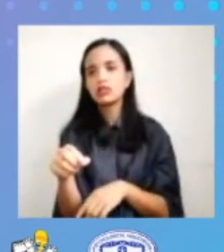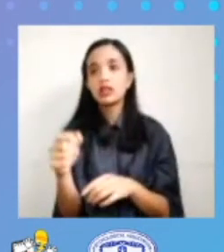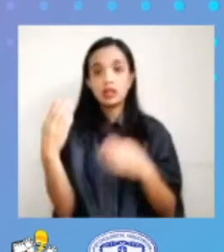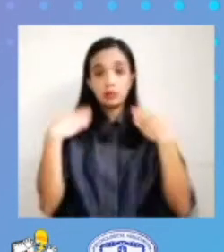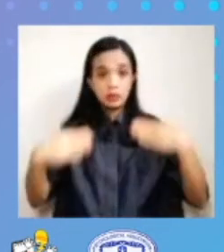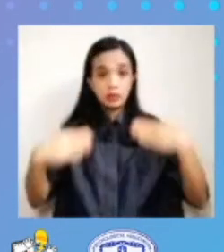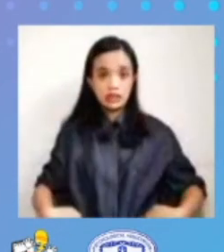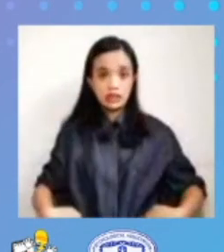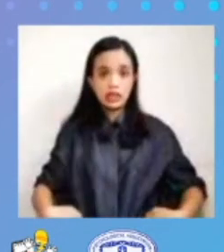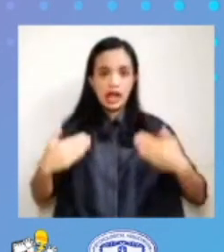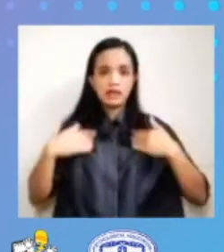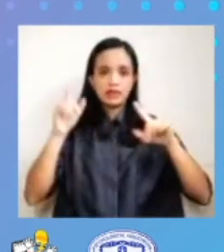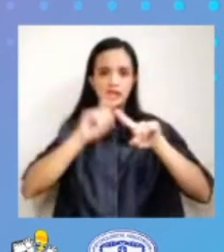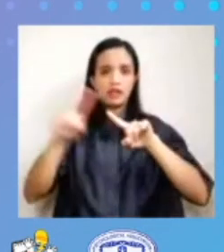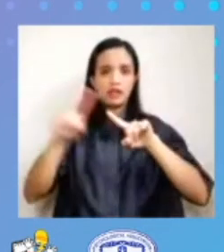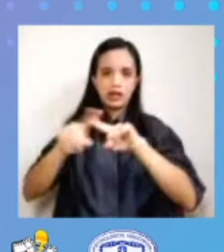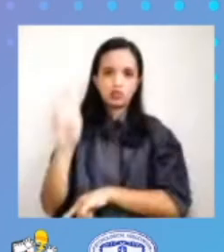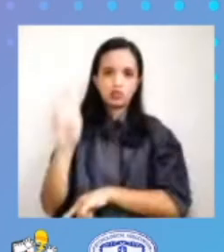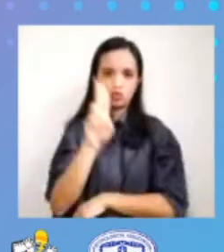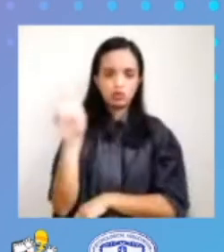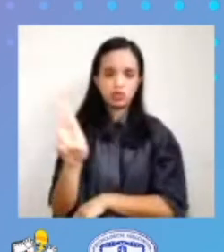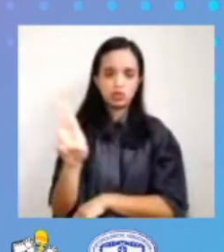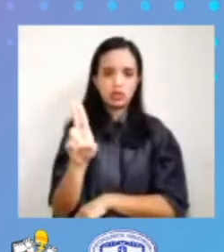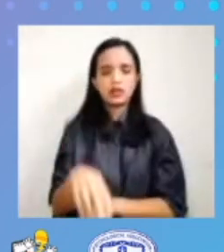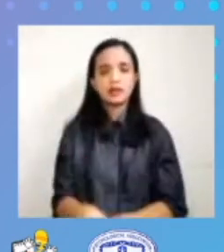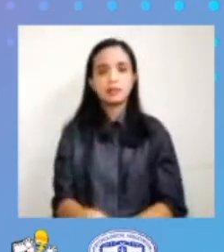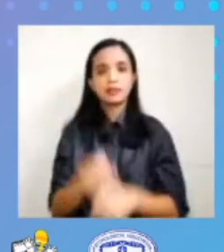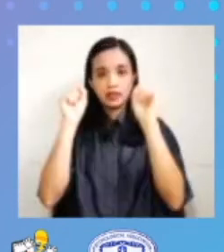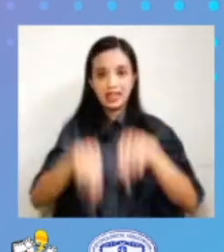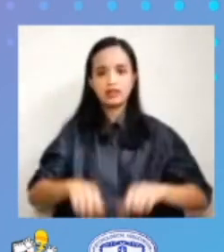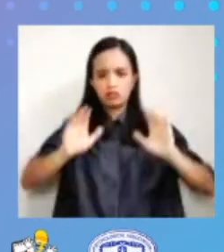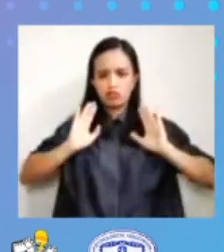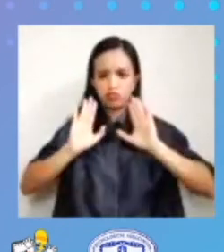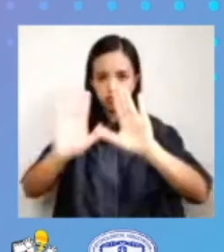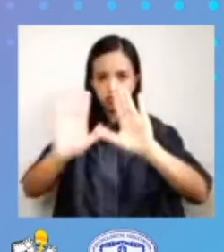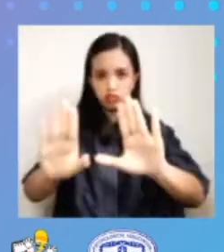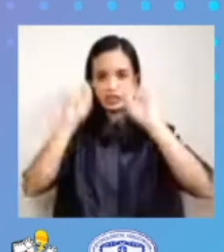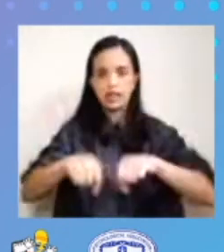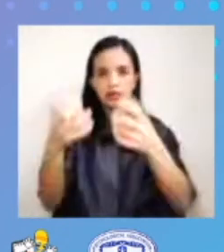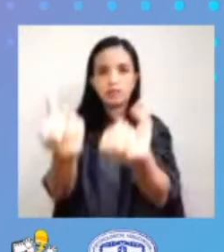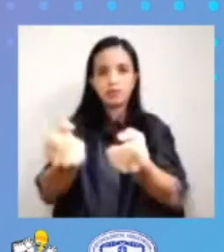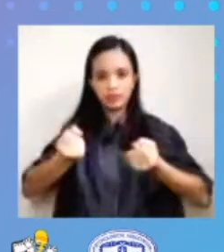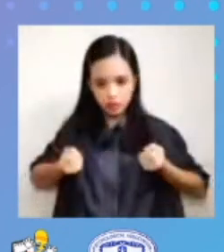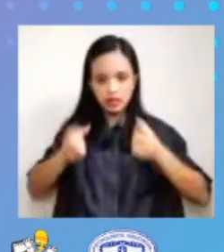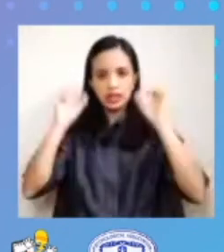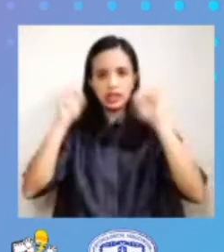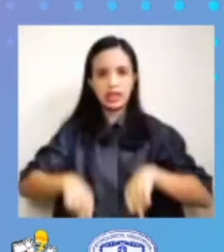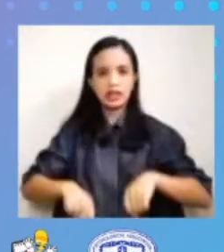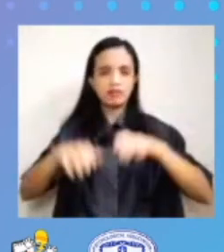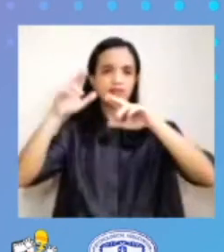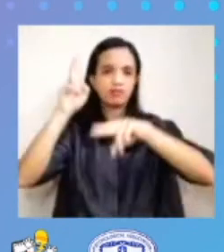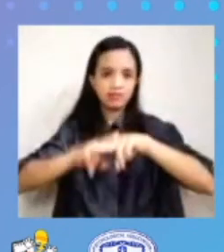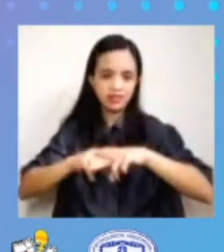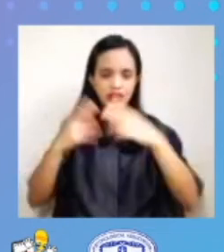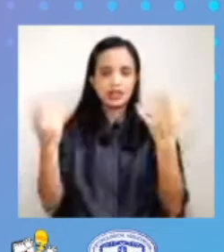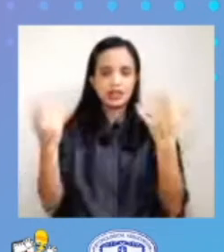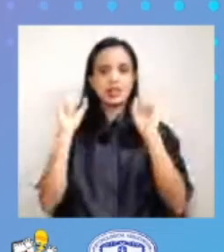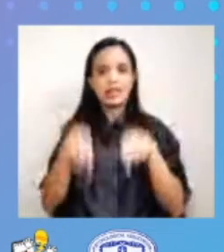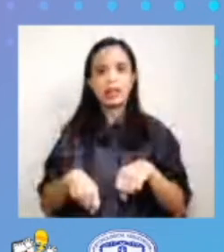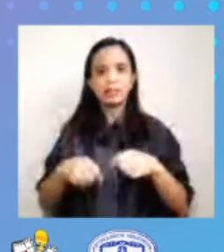exercise, we would just like to recommend what is find the simplest exercise that is for you,